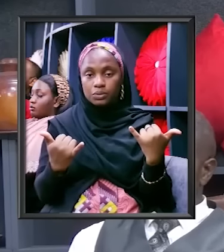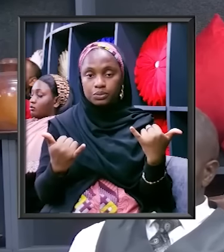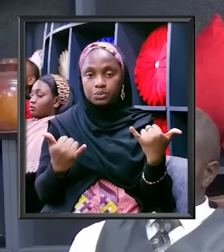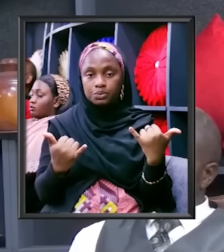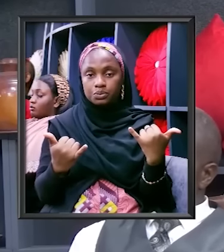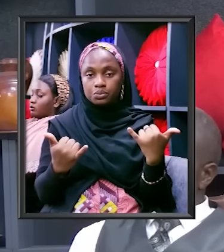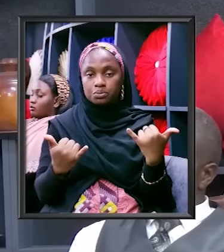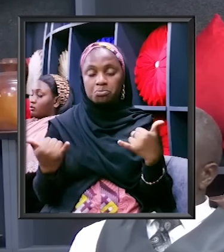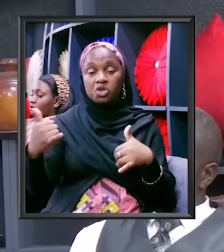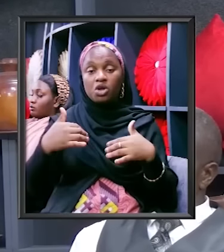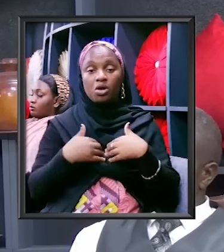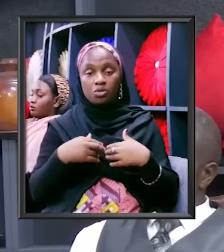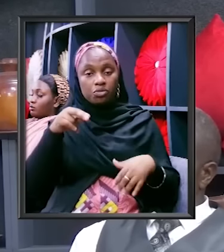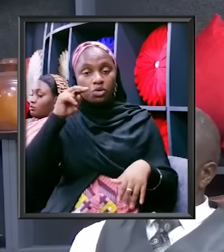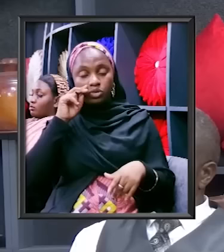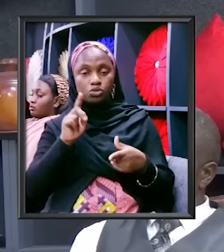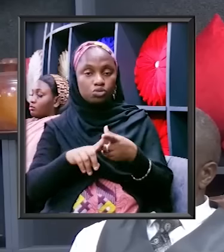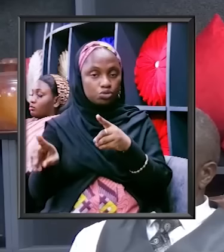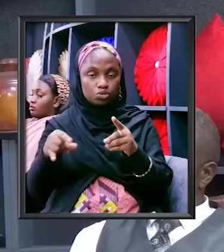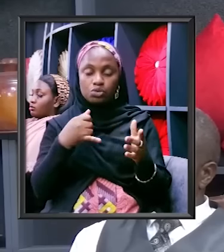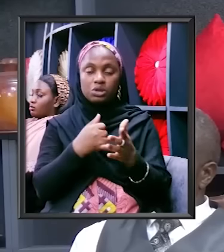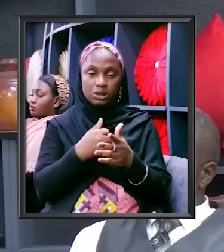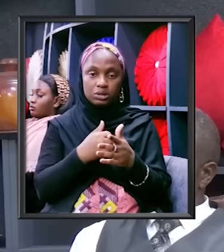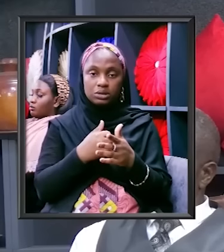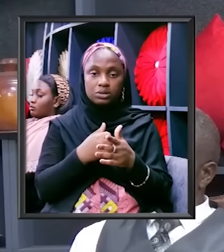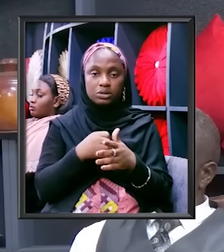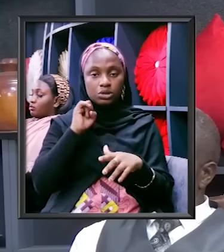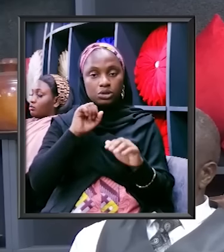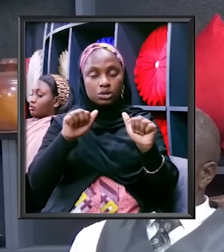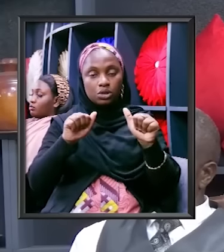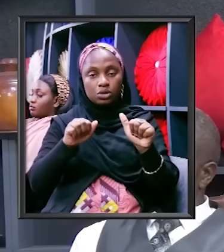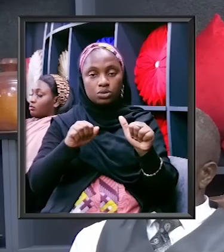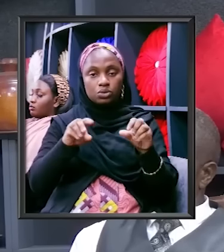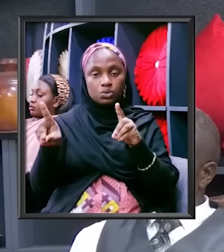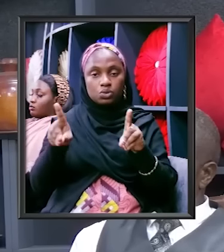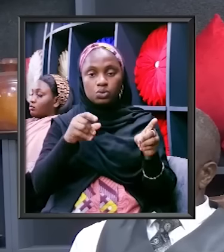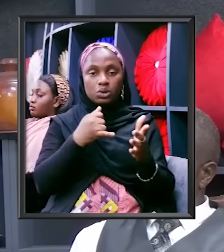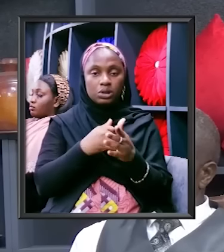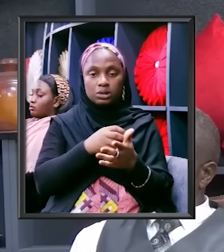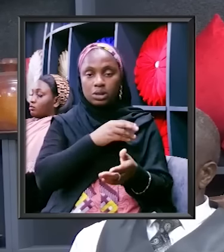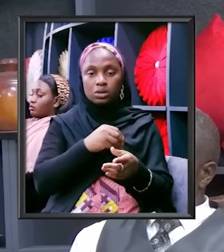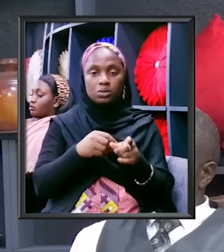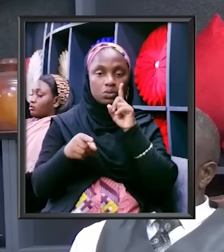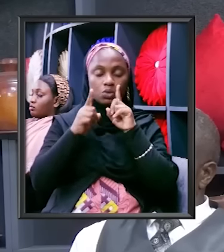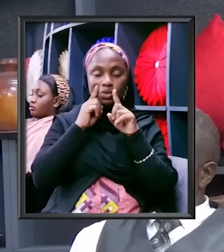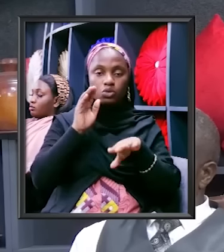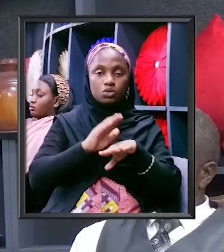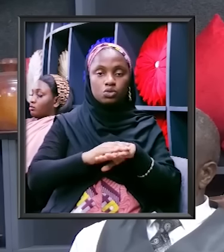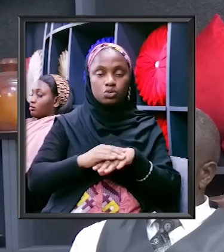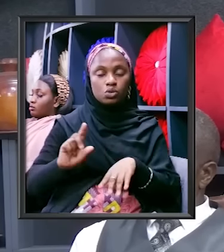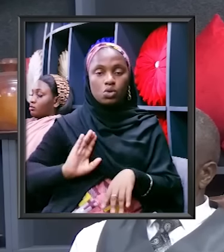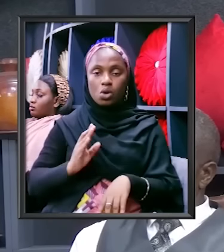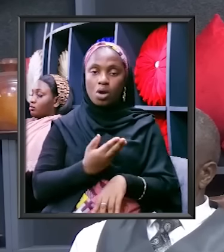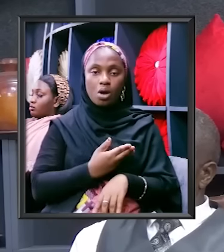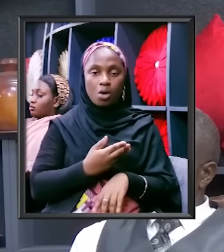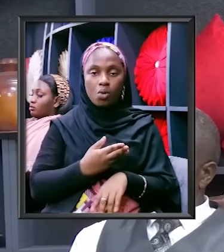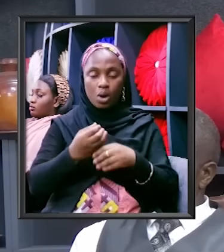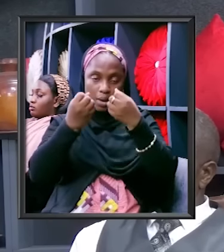now then get knife, now then get goat. Now then get Nama.